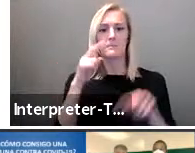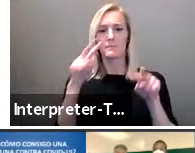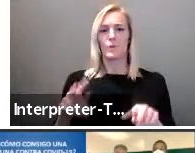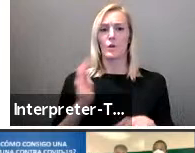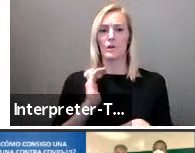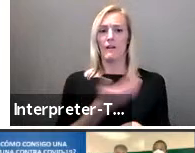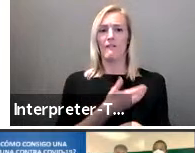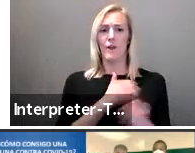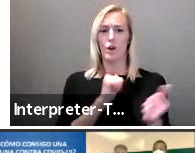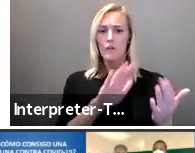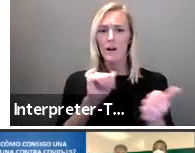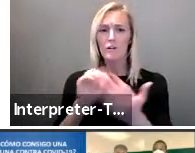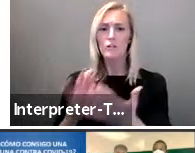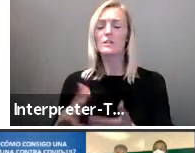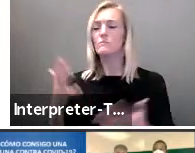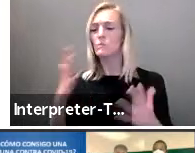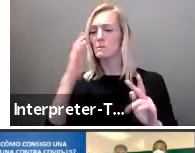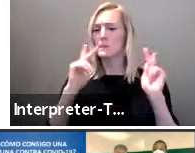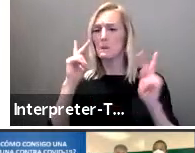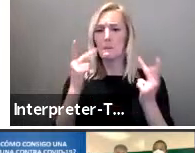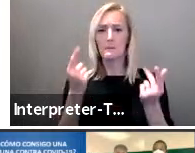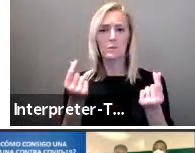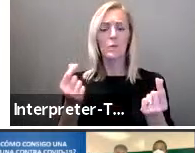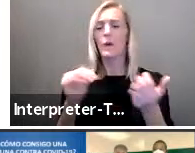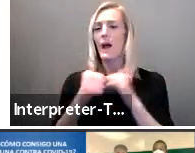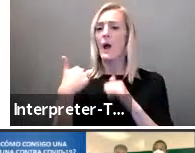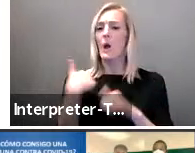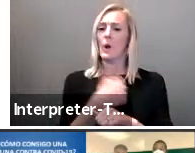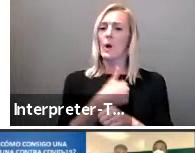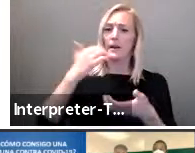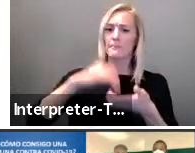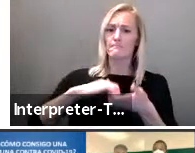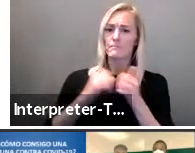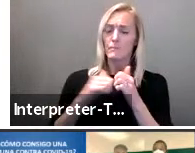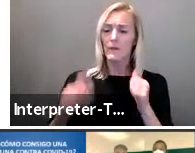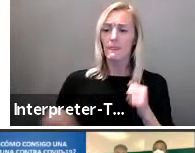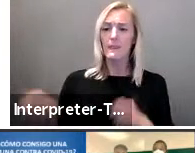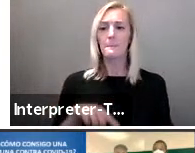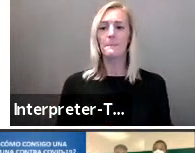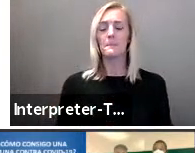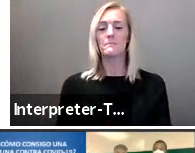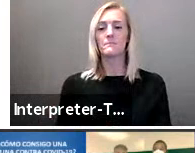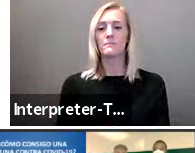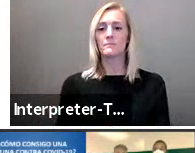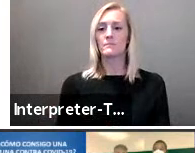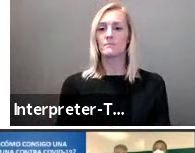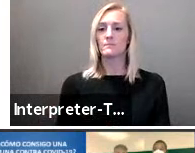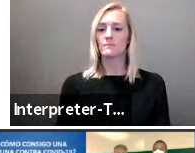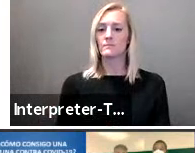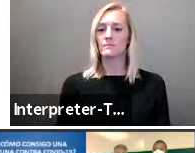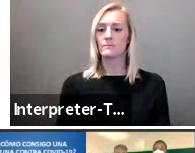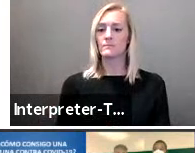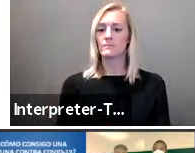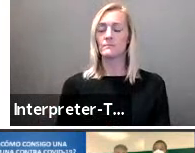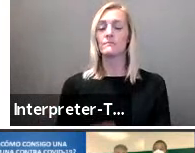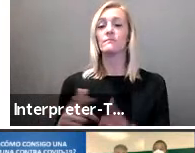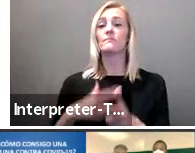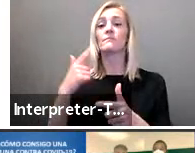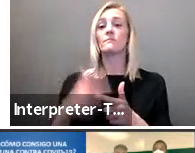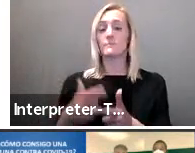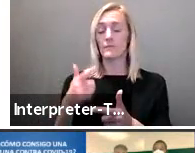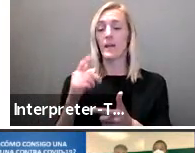our population was doing. How do we work with them? They put us in connection with the